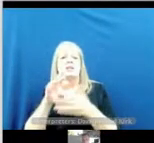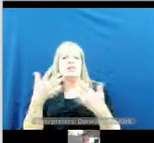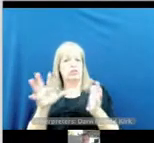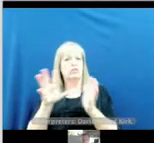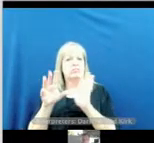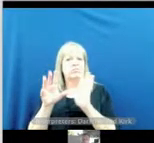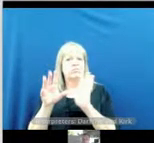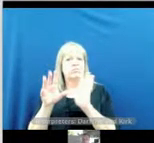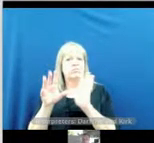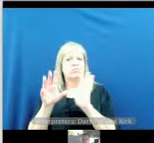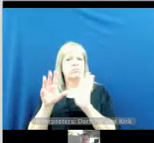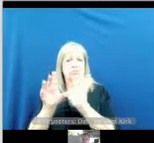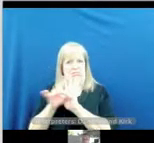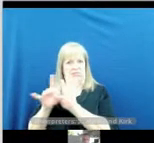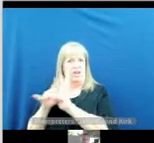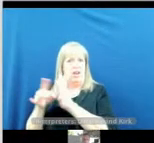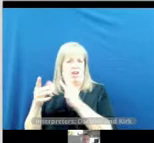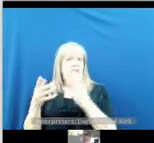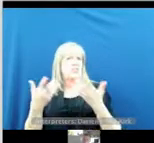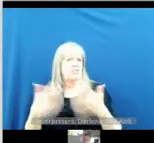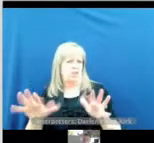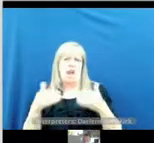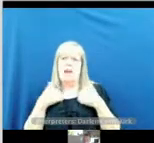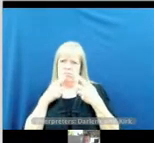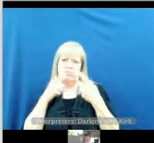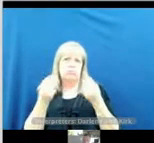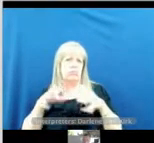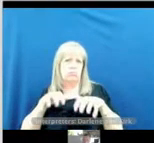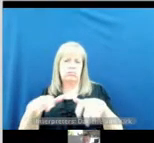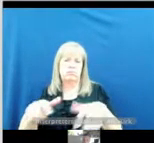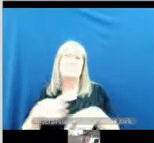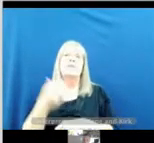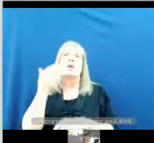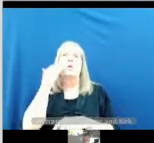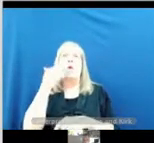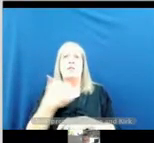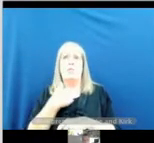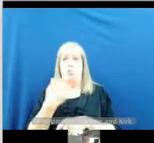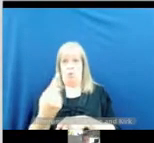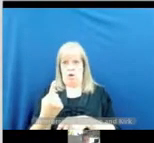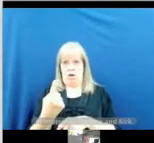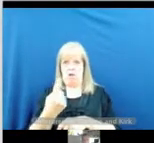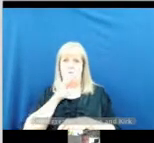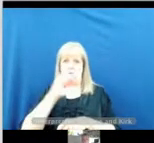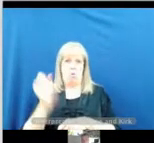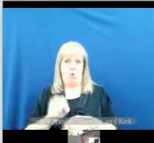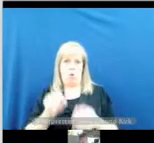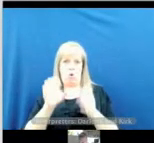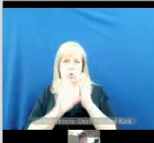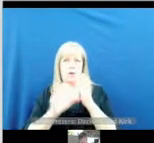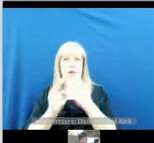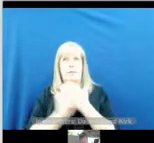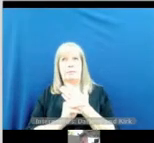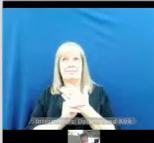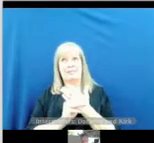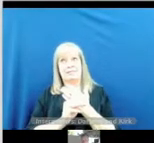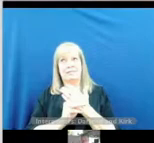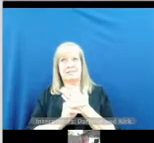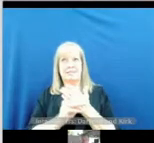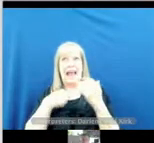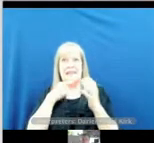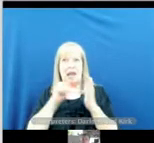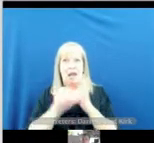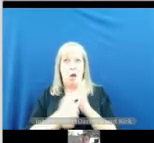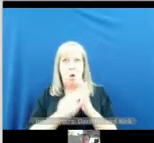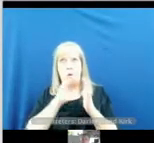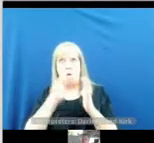few. There's an old curriculum that's been around. I say old, I just said that and really emphasize it. And the bad part